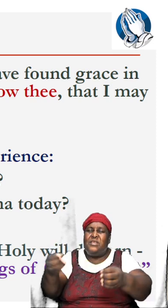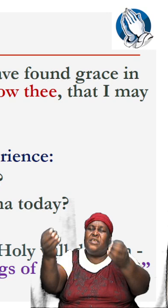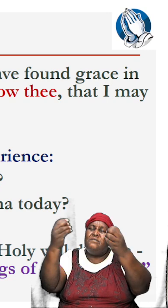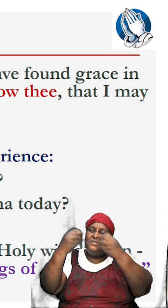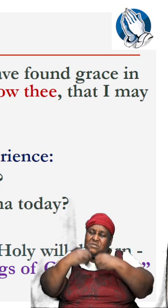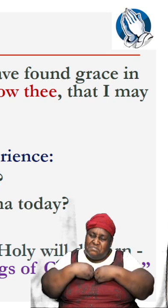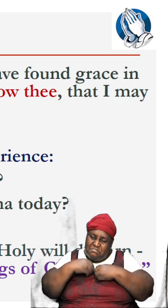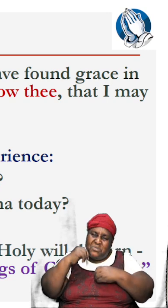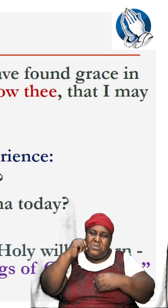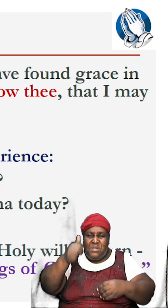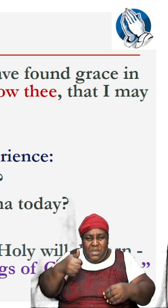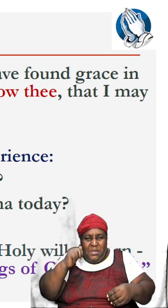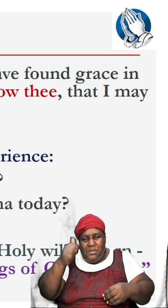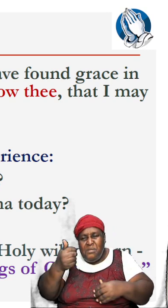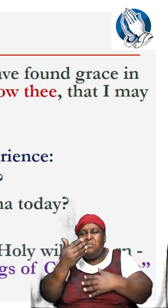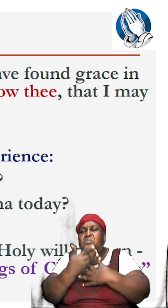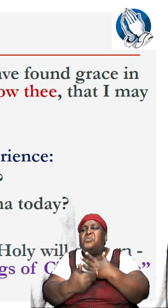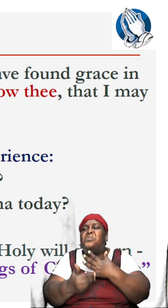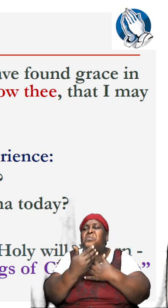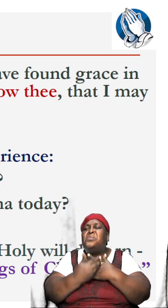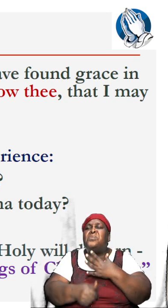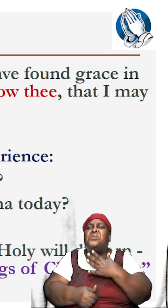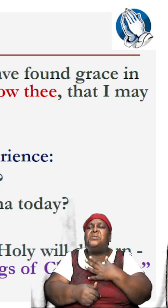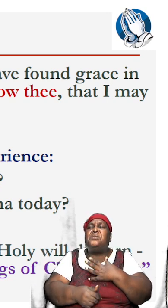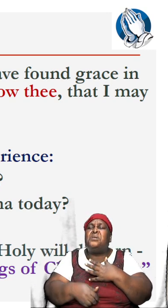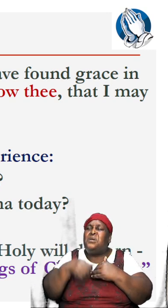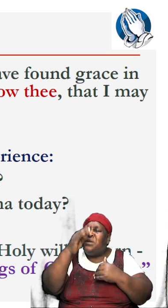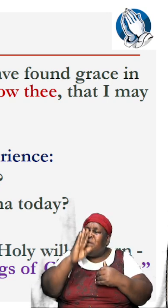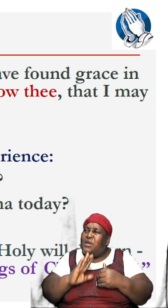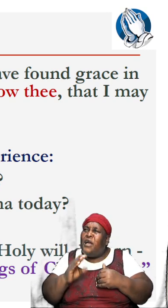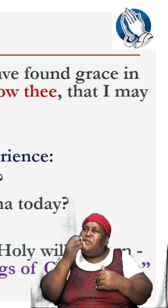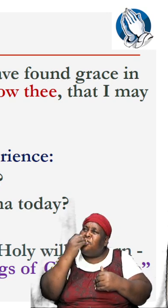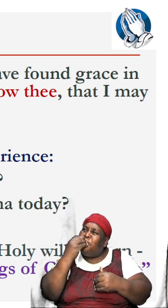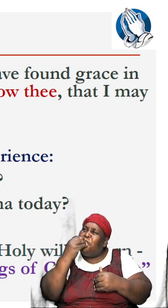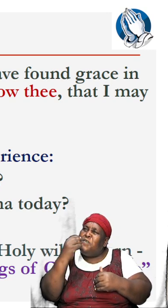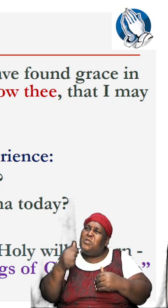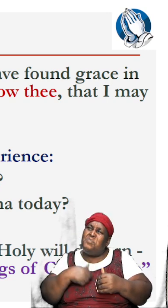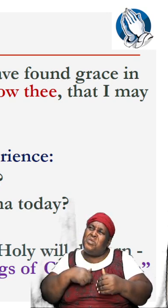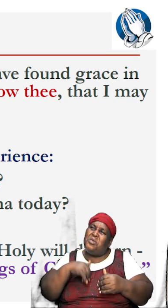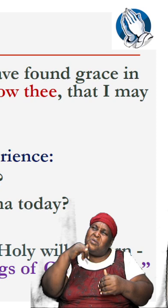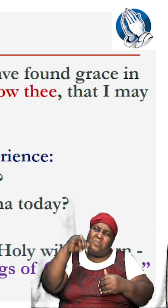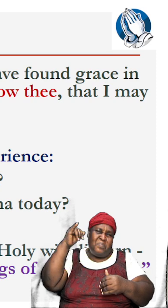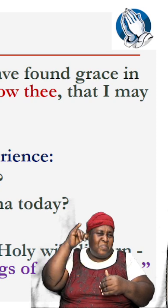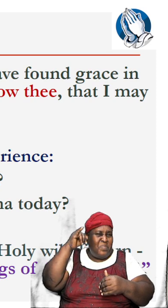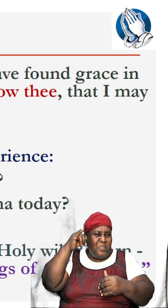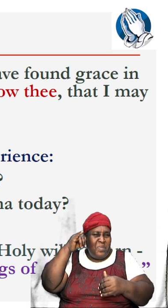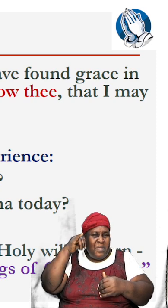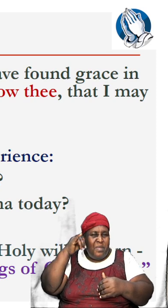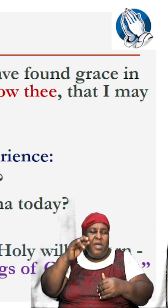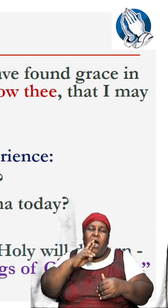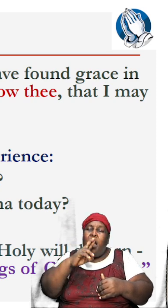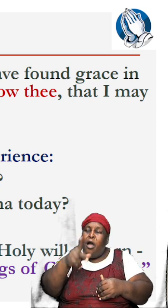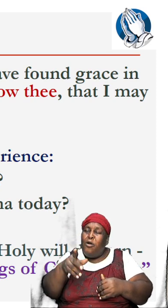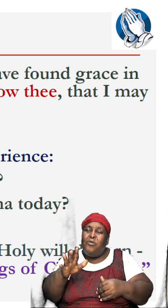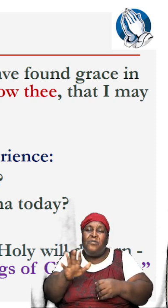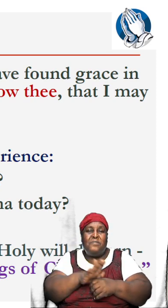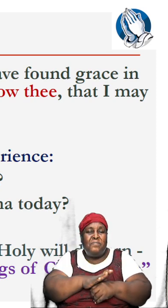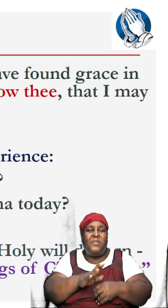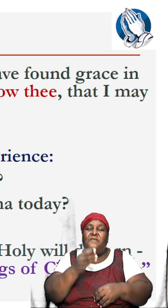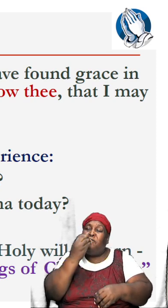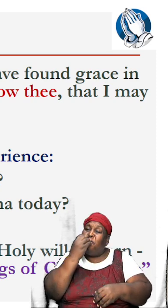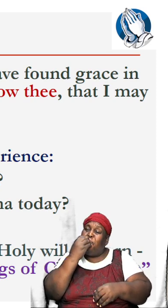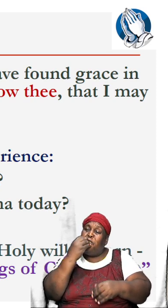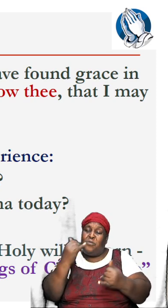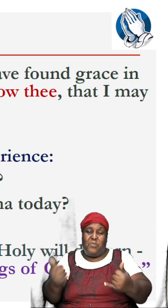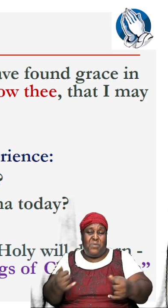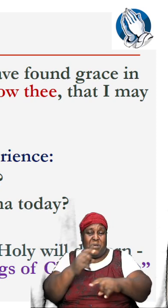bread. God, fill you yesterday. What was the last time you checked? Are you filled today? My